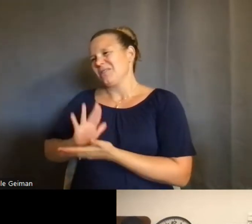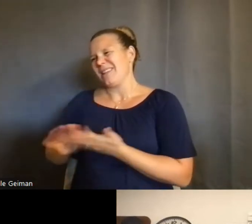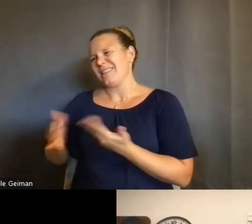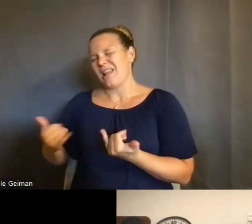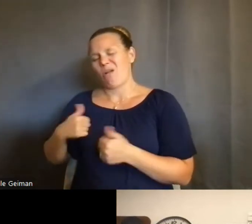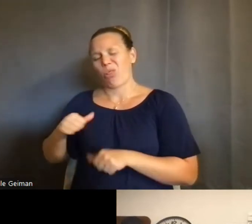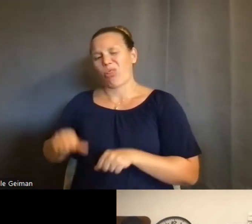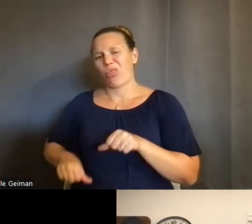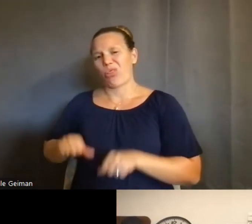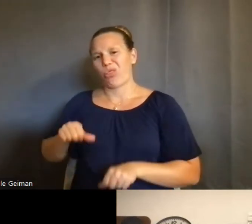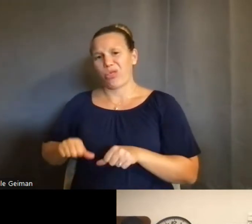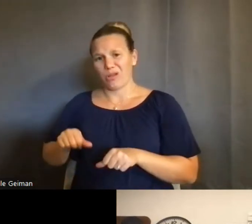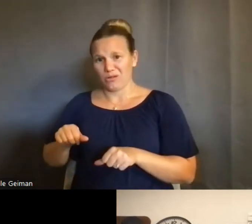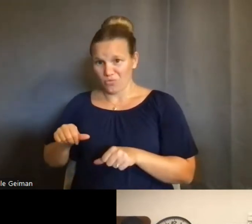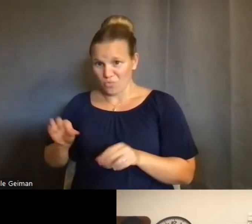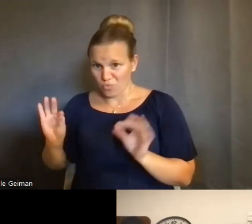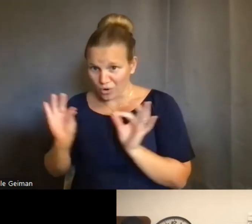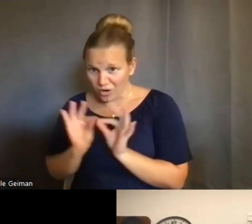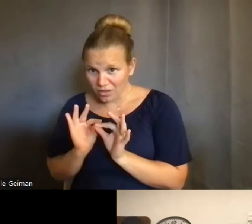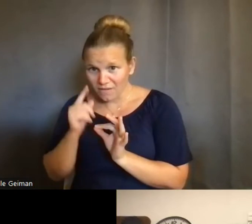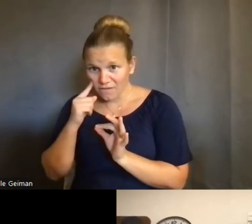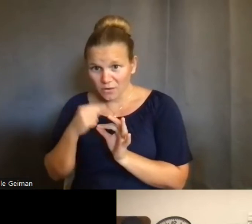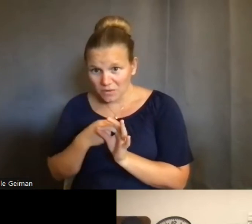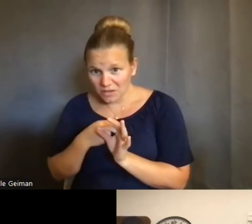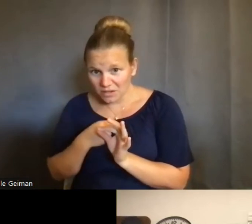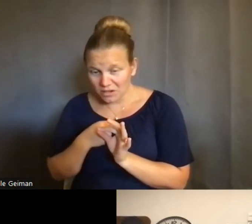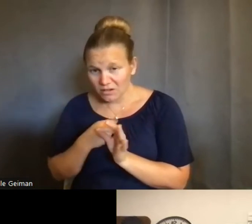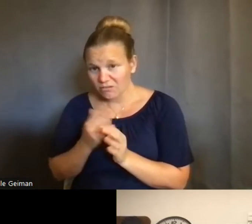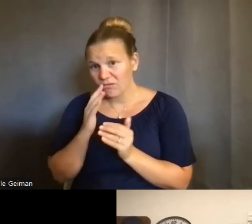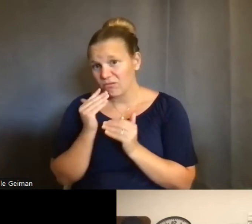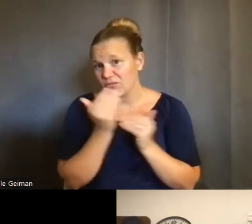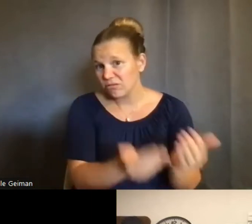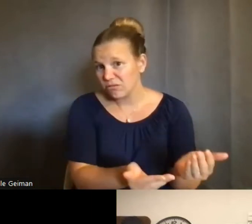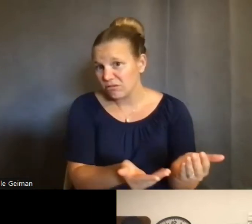sure it's even worth it for me to do it?